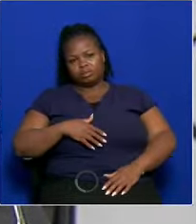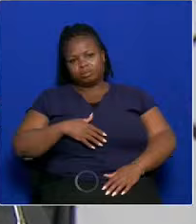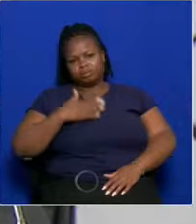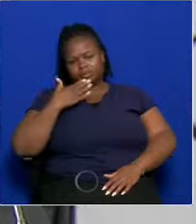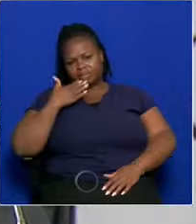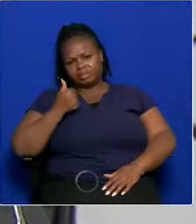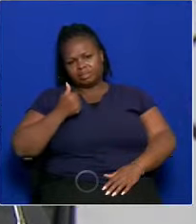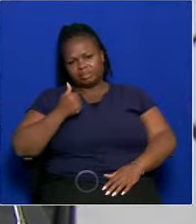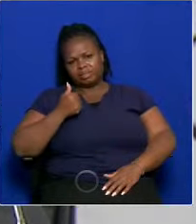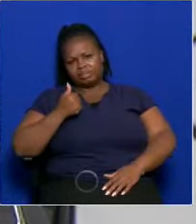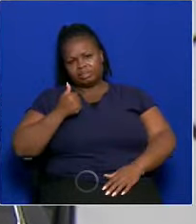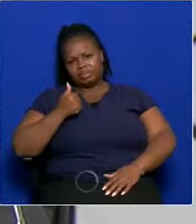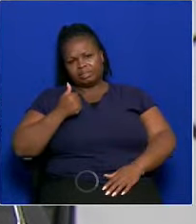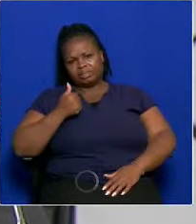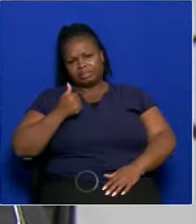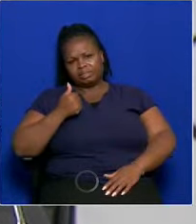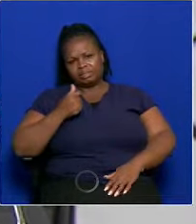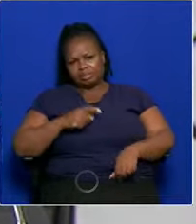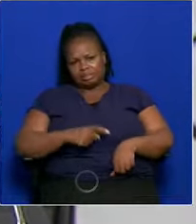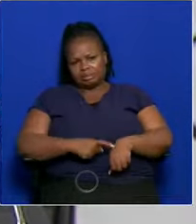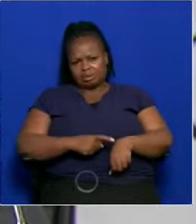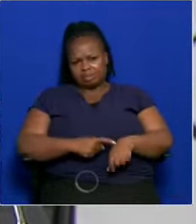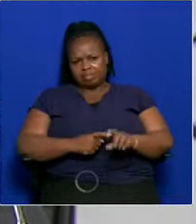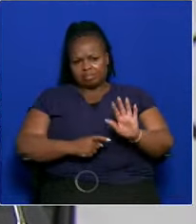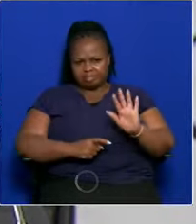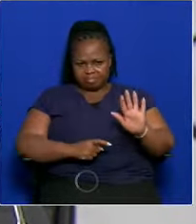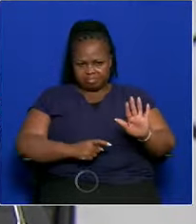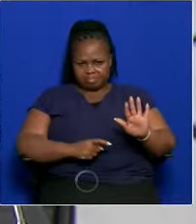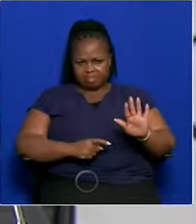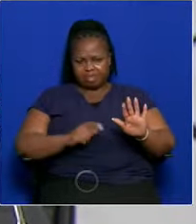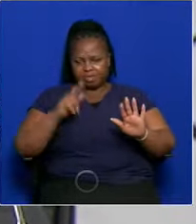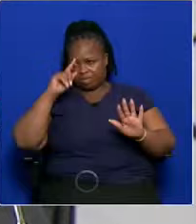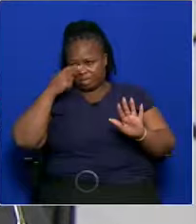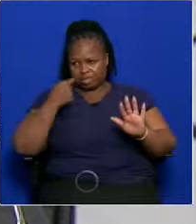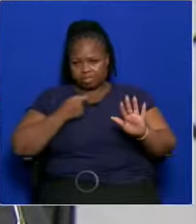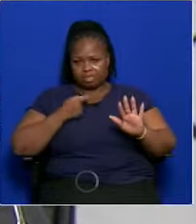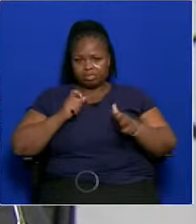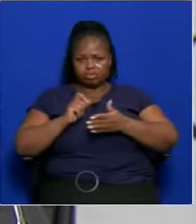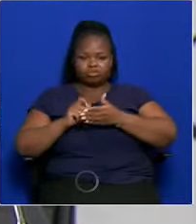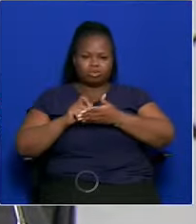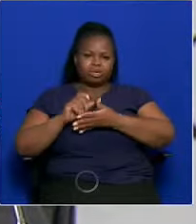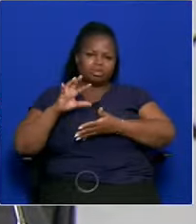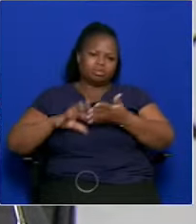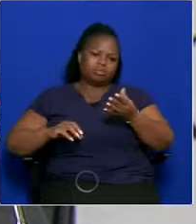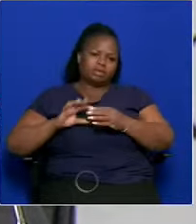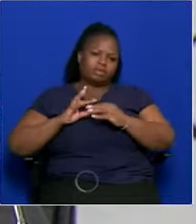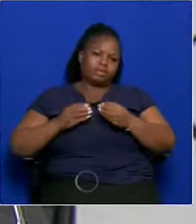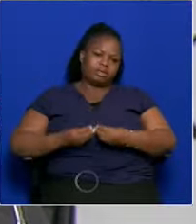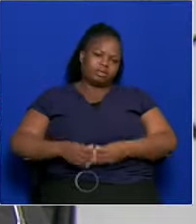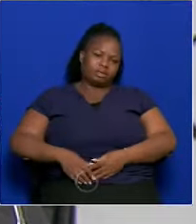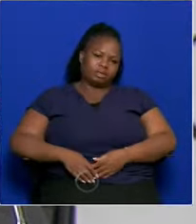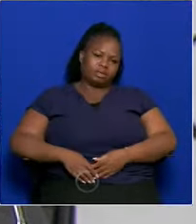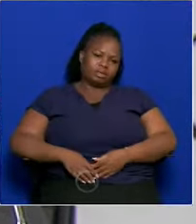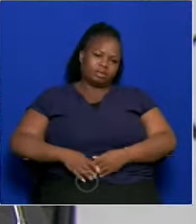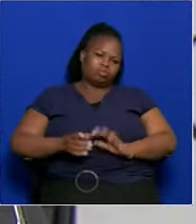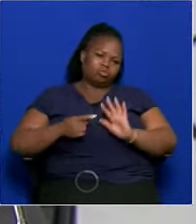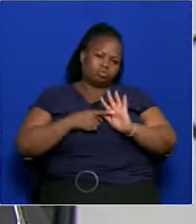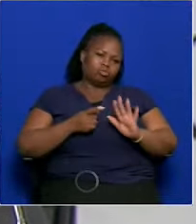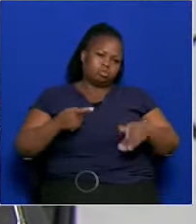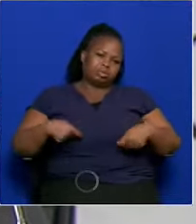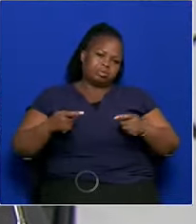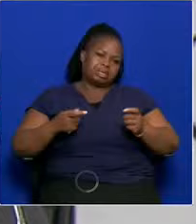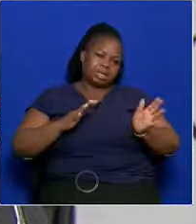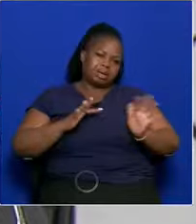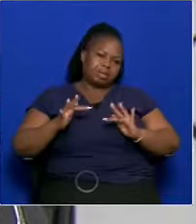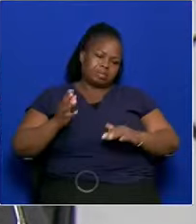to go, and then my son to write everything which was done and to show where was it done and so forth,